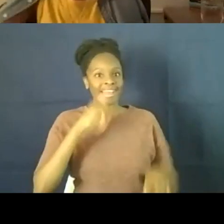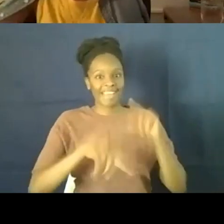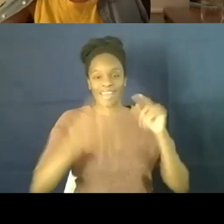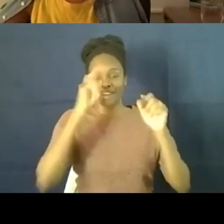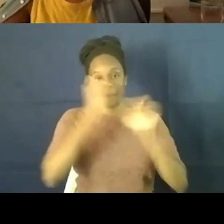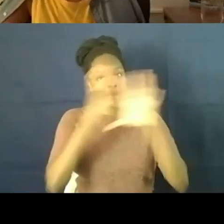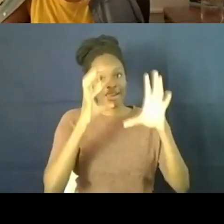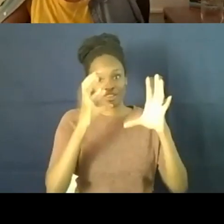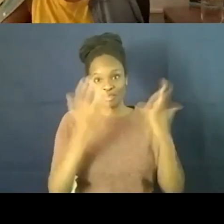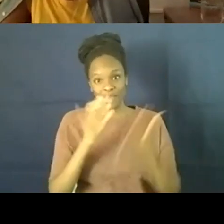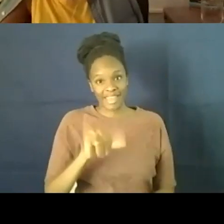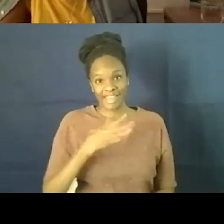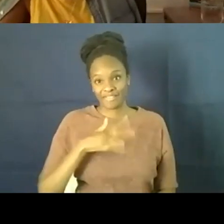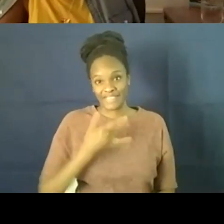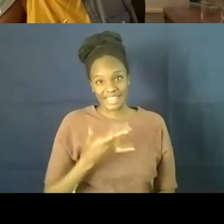like.